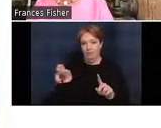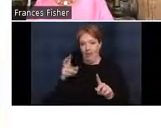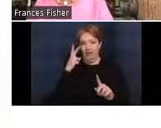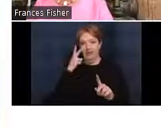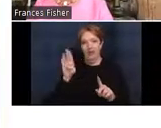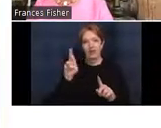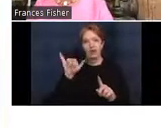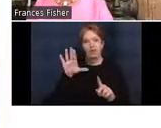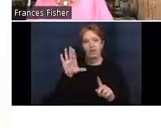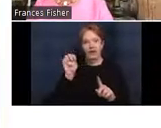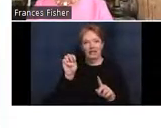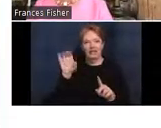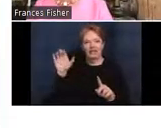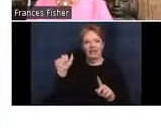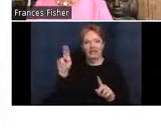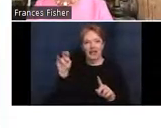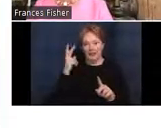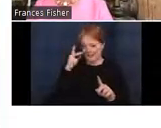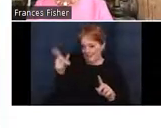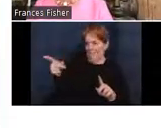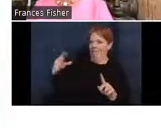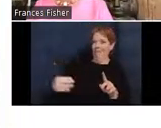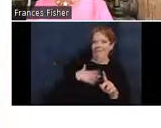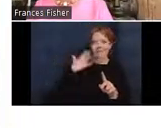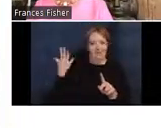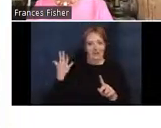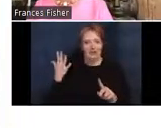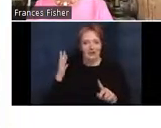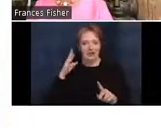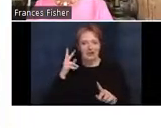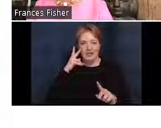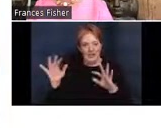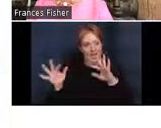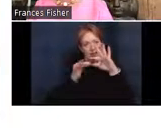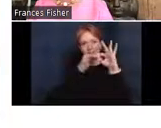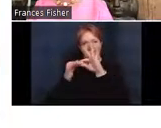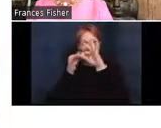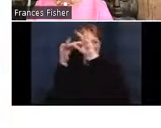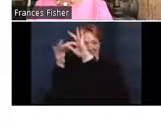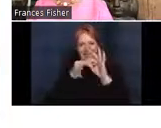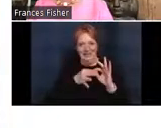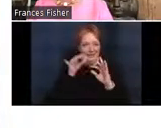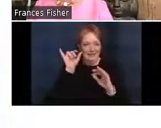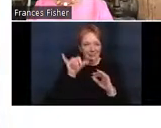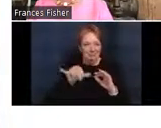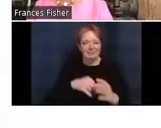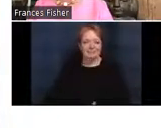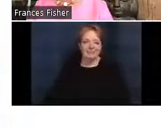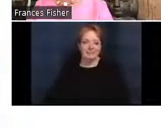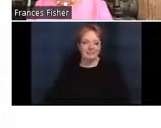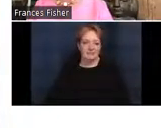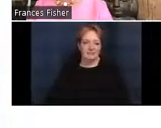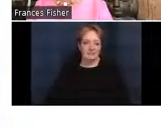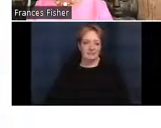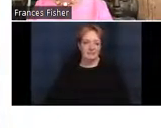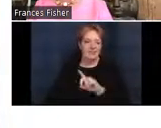clearly see her inspiration there and the drawings, and then over in on the left-hand